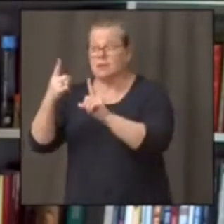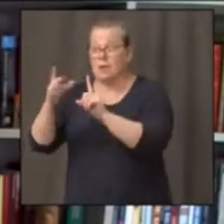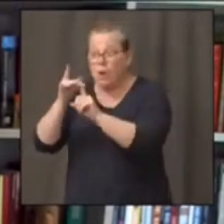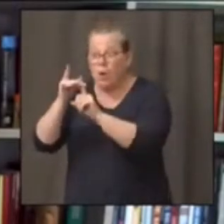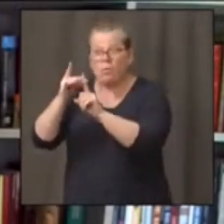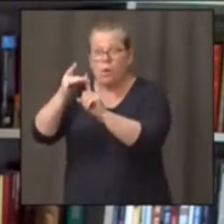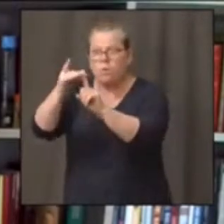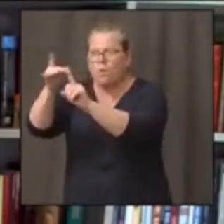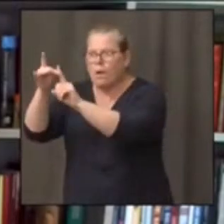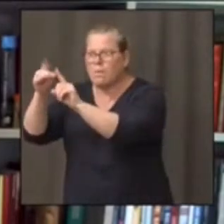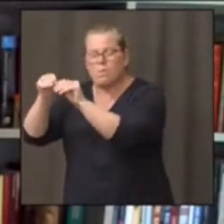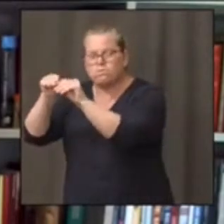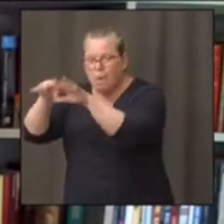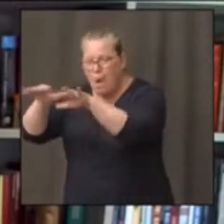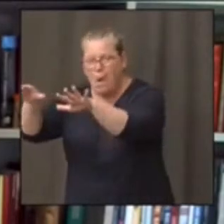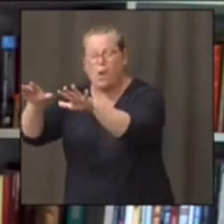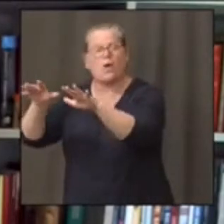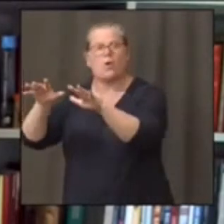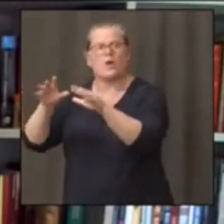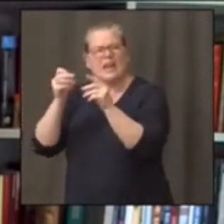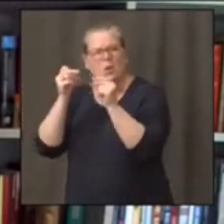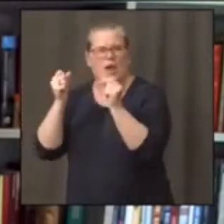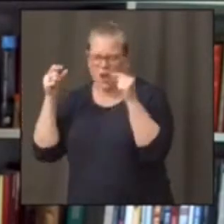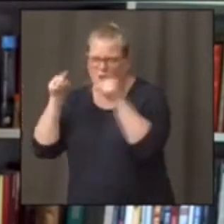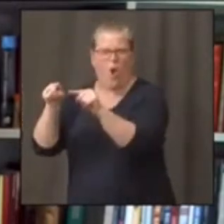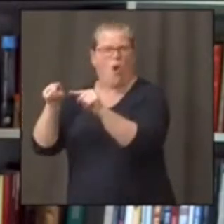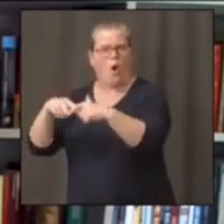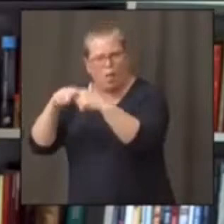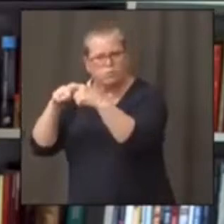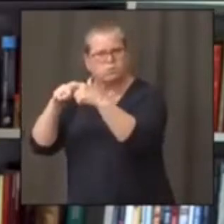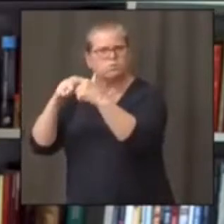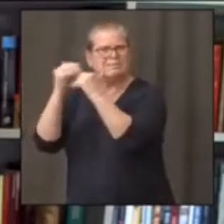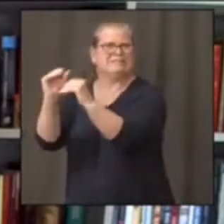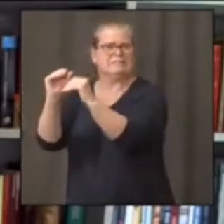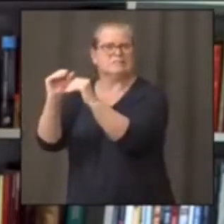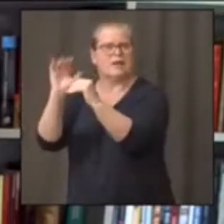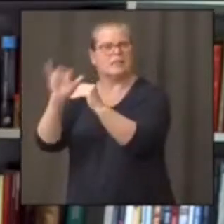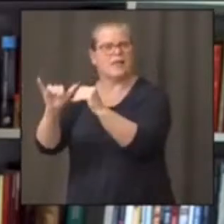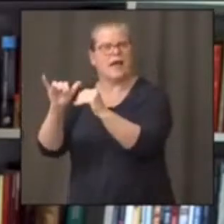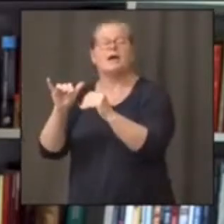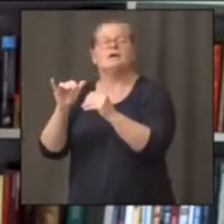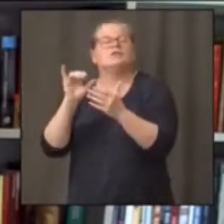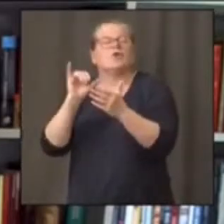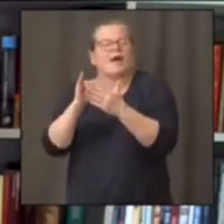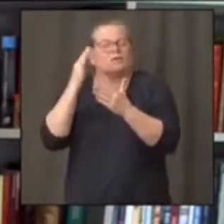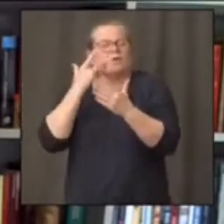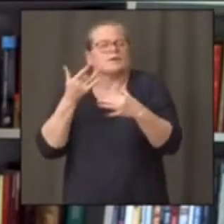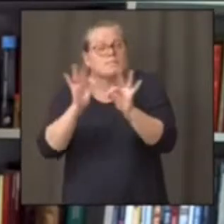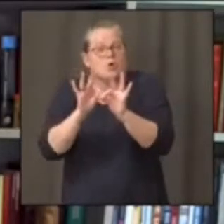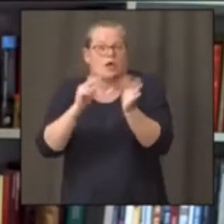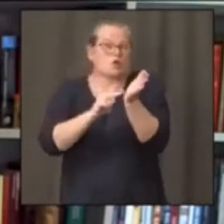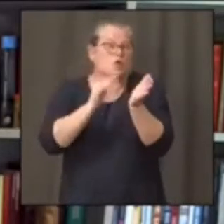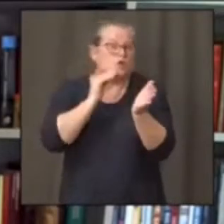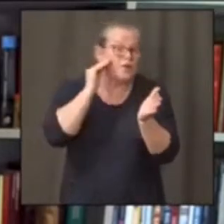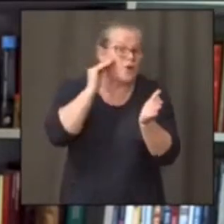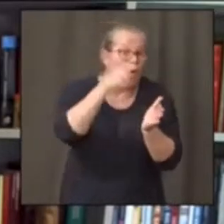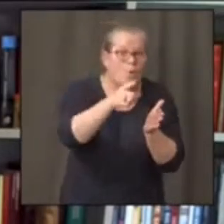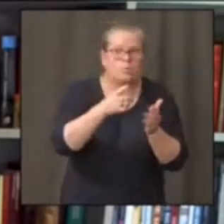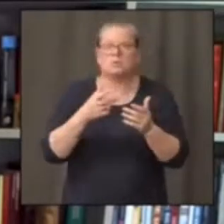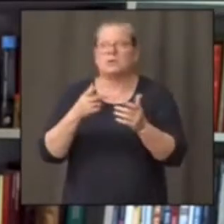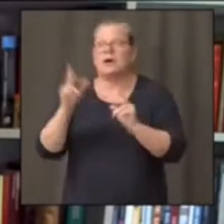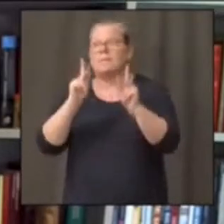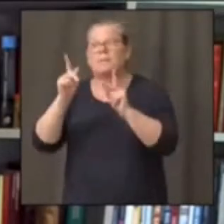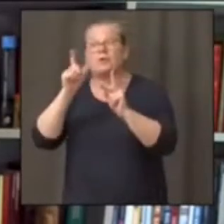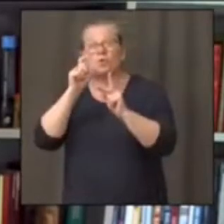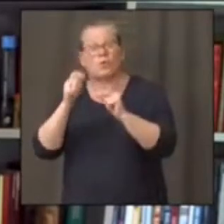our best, as the state is, to protect the most vulnerable people in our communities. And these are the people in the nursing homes. These are our underserved communities